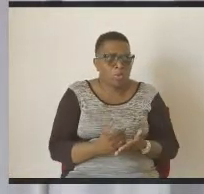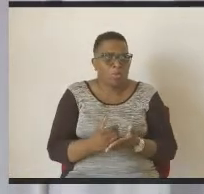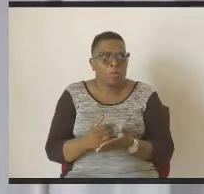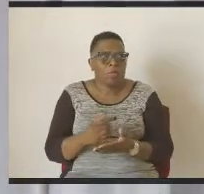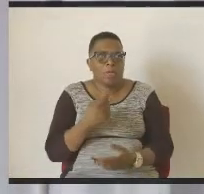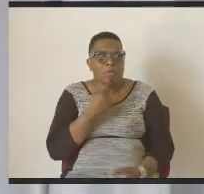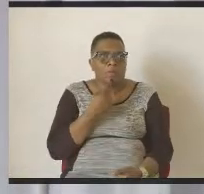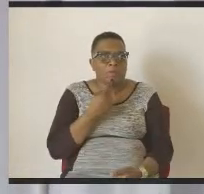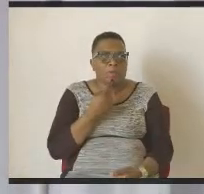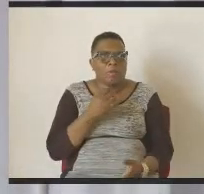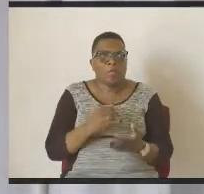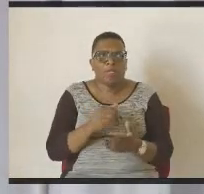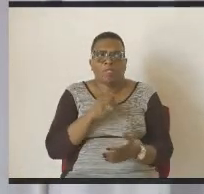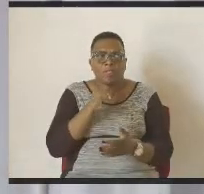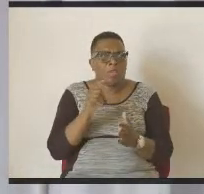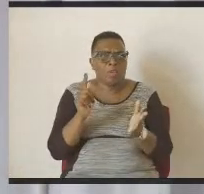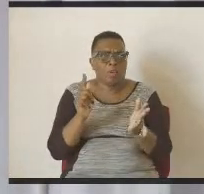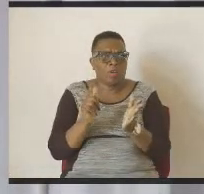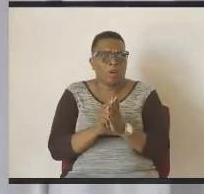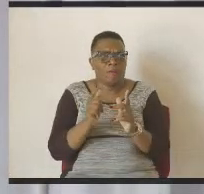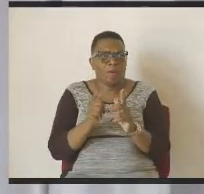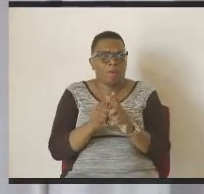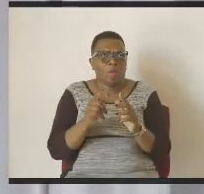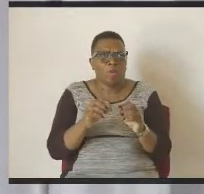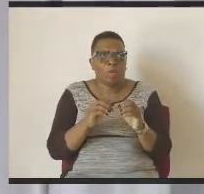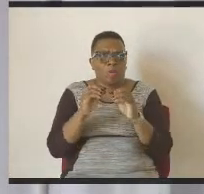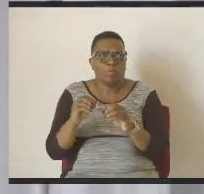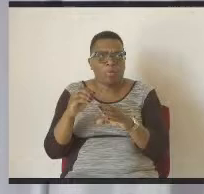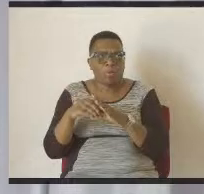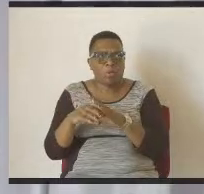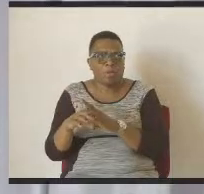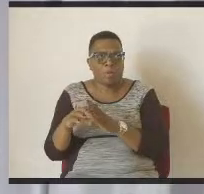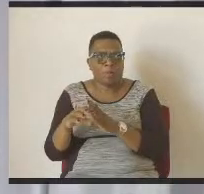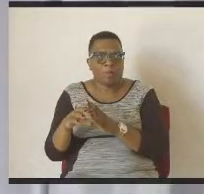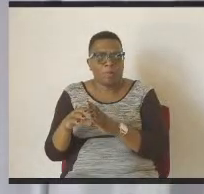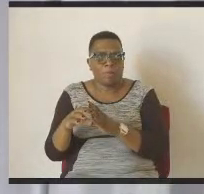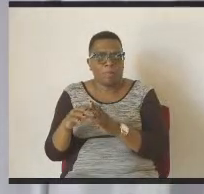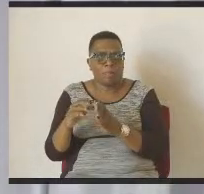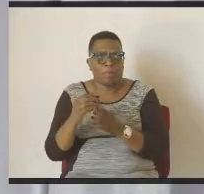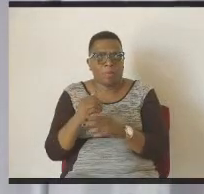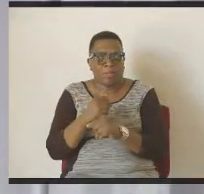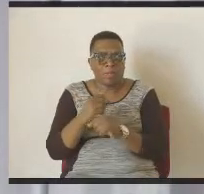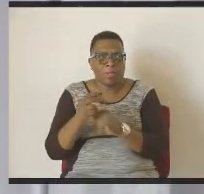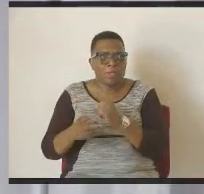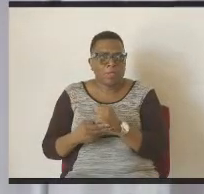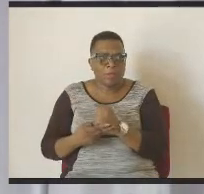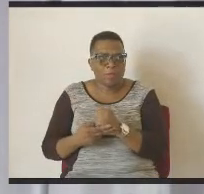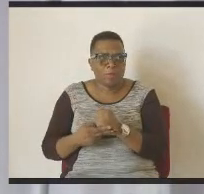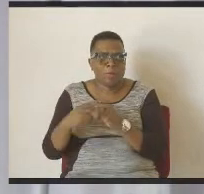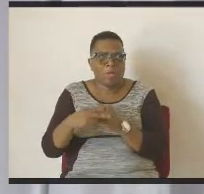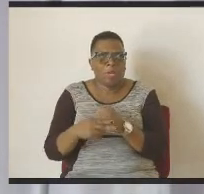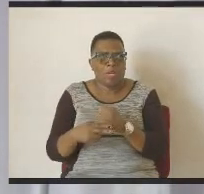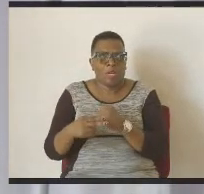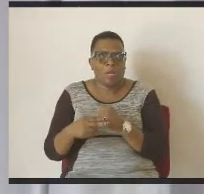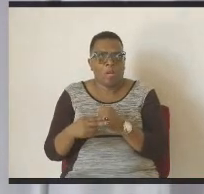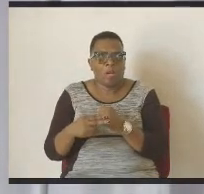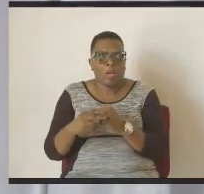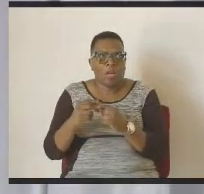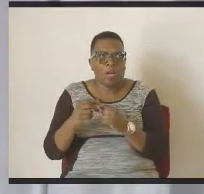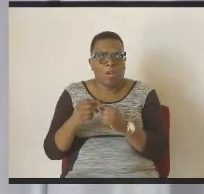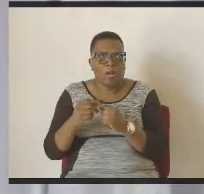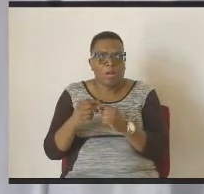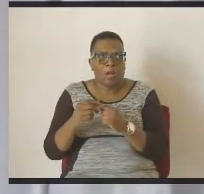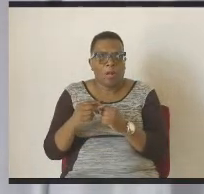said, it is not lawful to put them into the treasury, because they are the price of blood. And